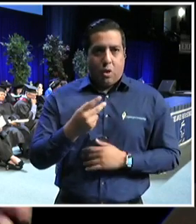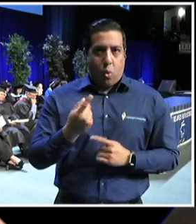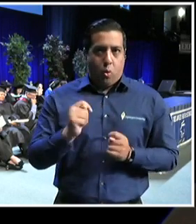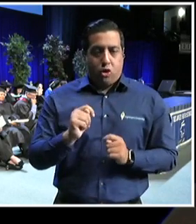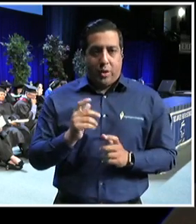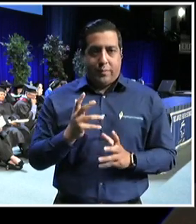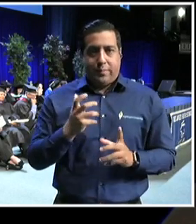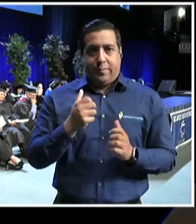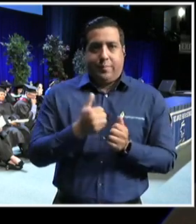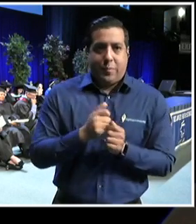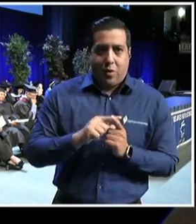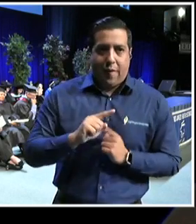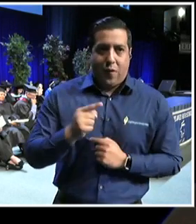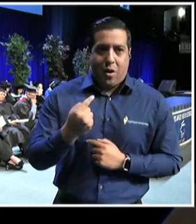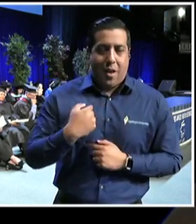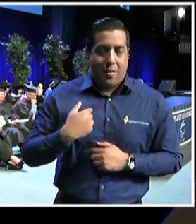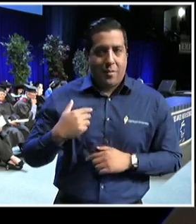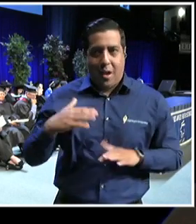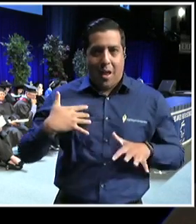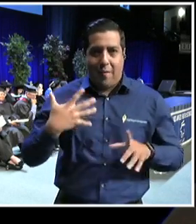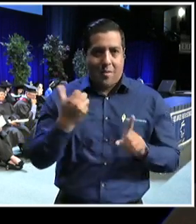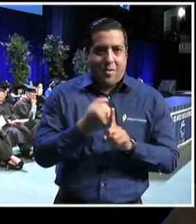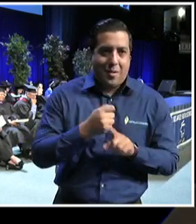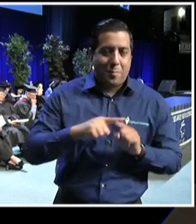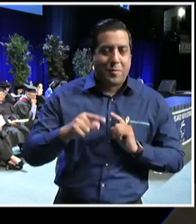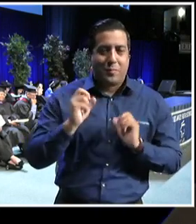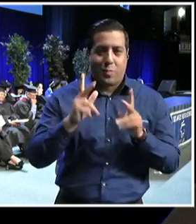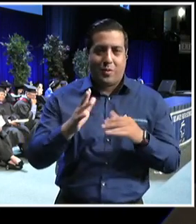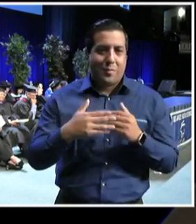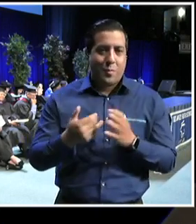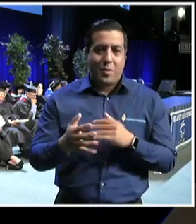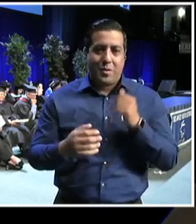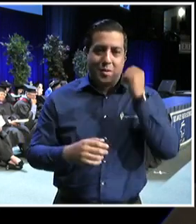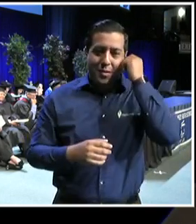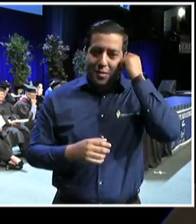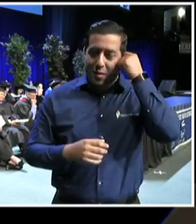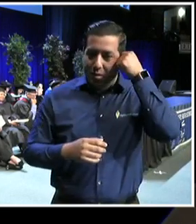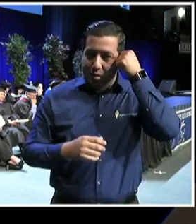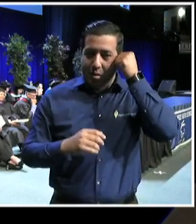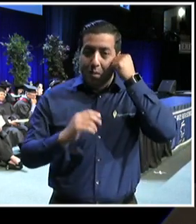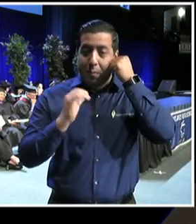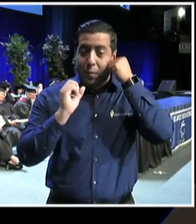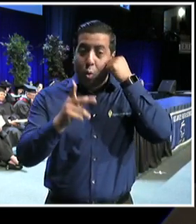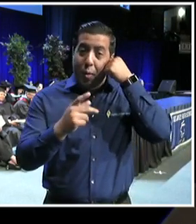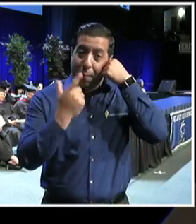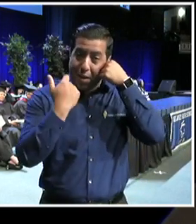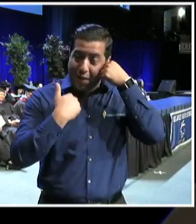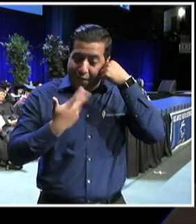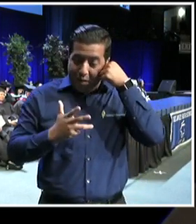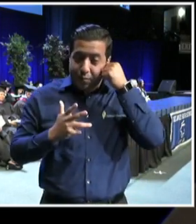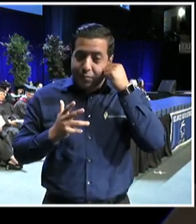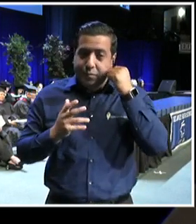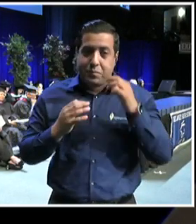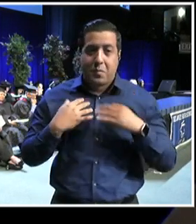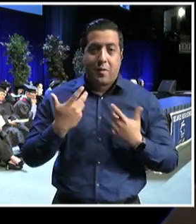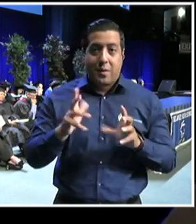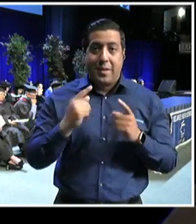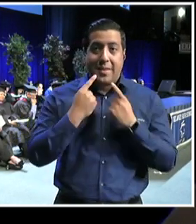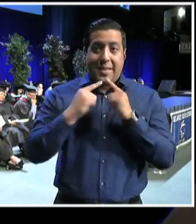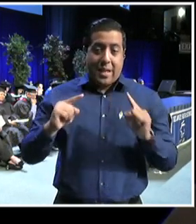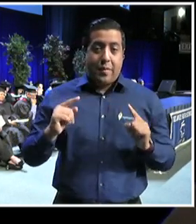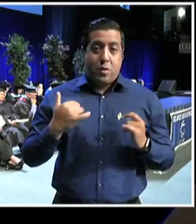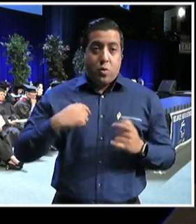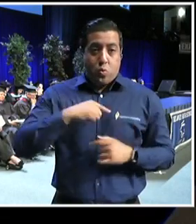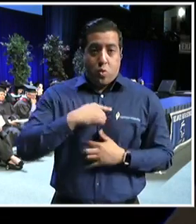first, but we never got there. That's okay. It's it's okay because I made it through. We made it through. We did it. We